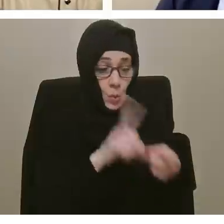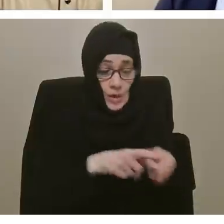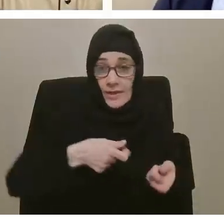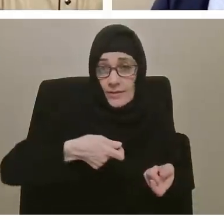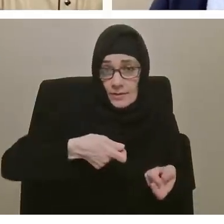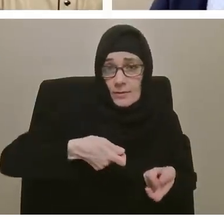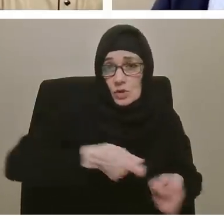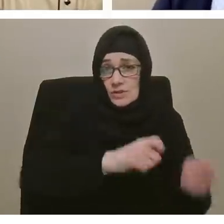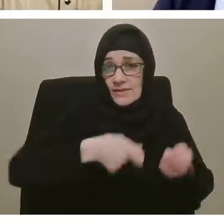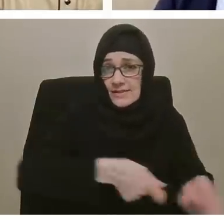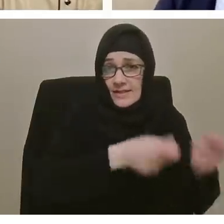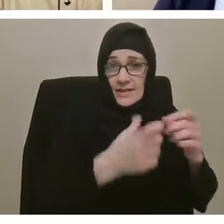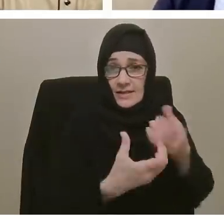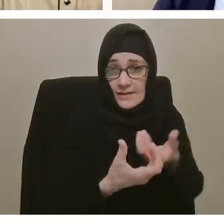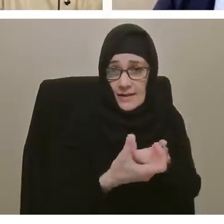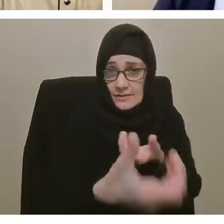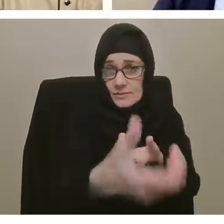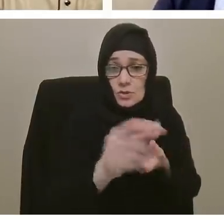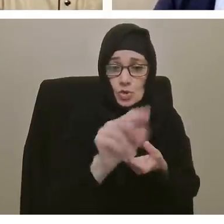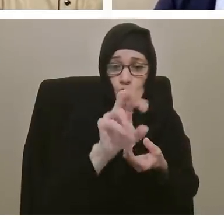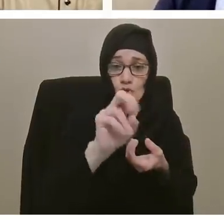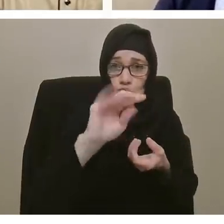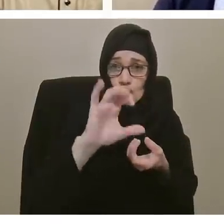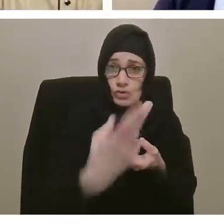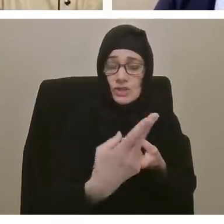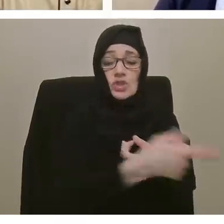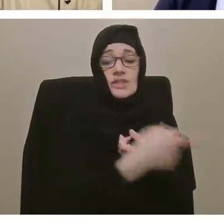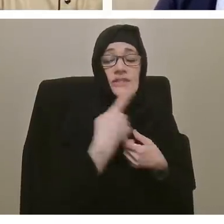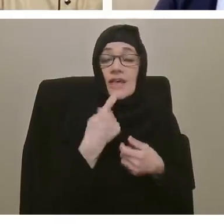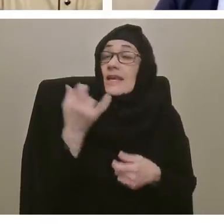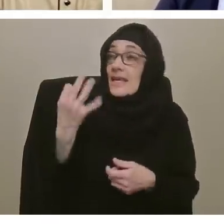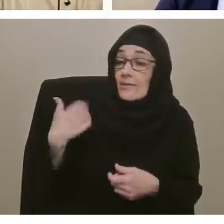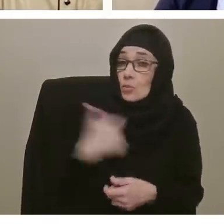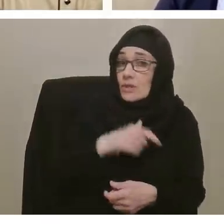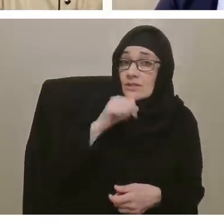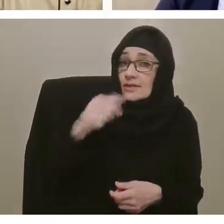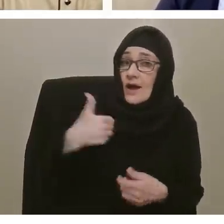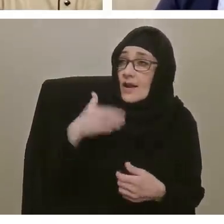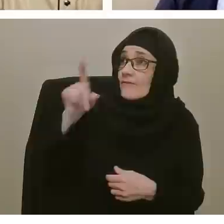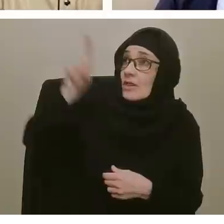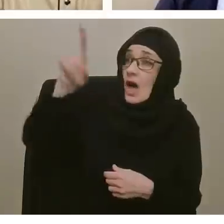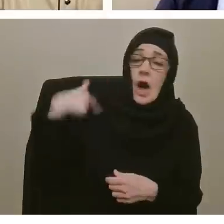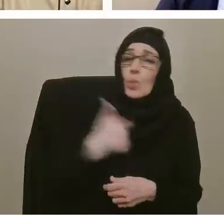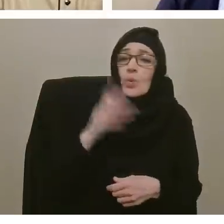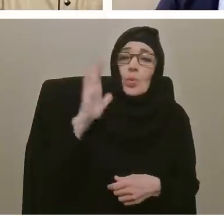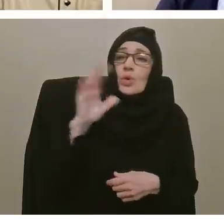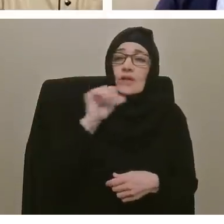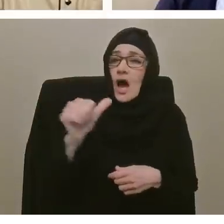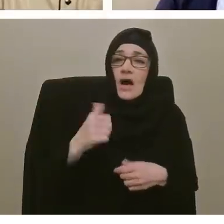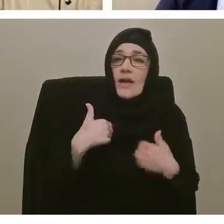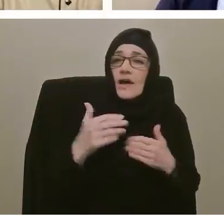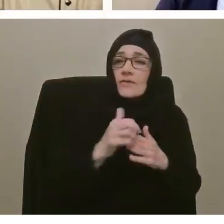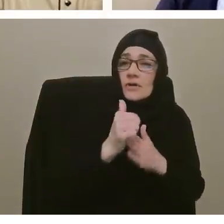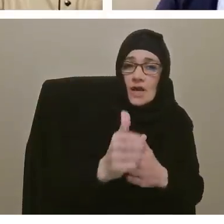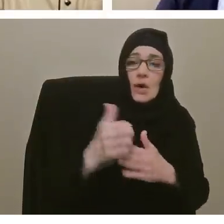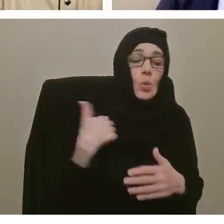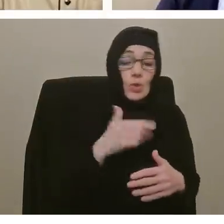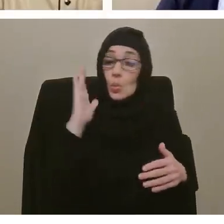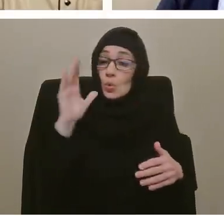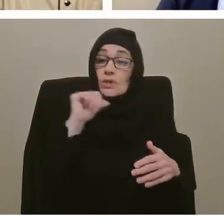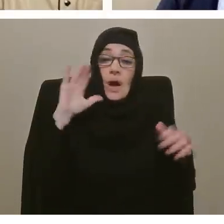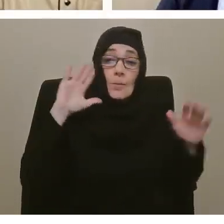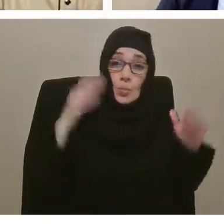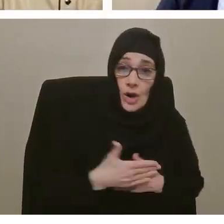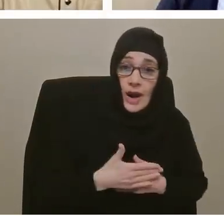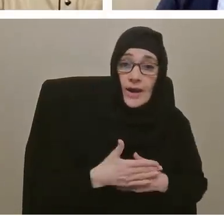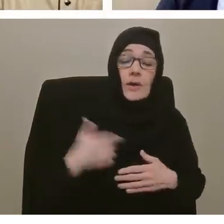trench, you know, lola Allah, if we didn't have Allah, mahtadayna, we wouldn't be guided. We wouldn't give charity and we wouldn't even pray, you know? So remembering